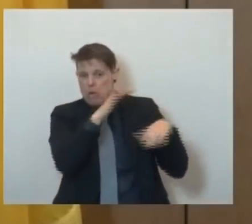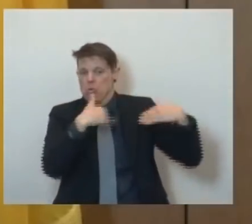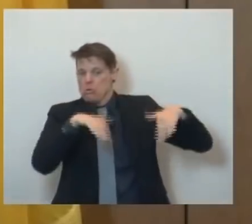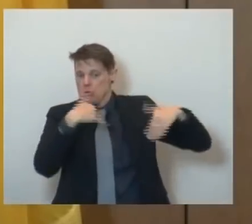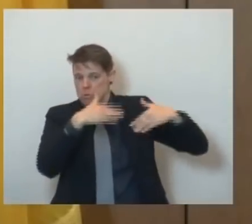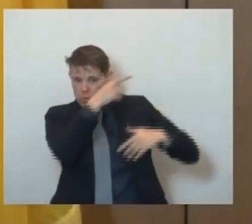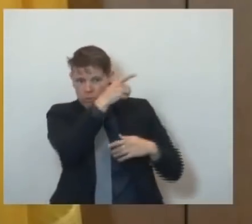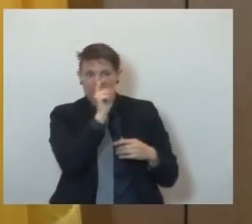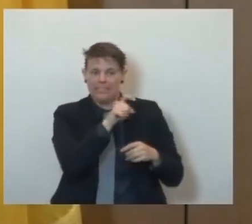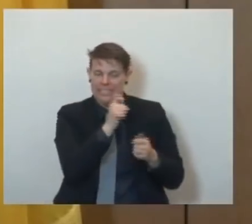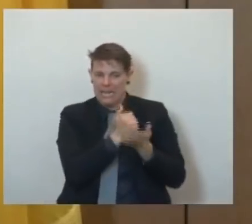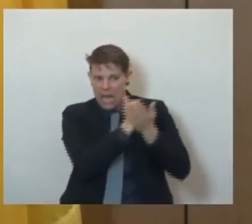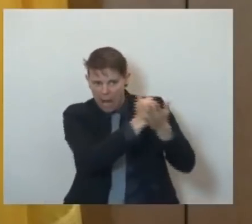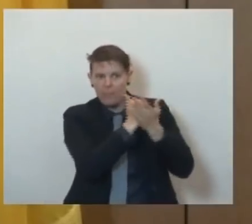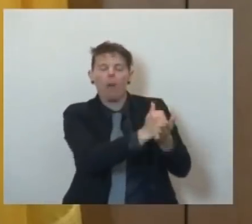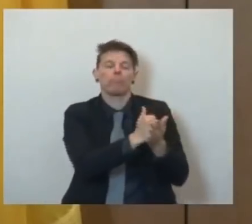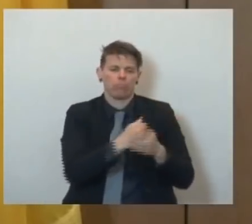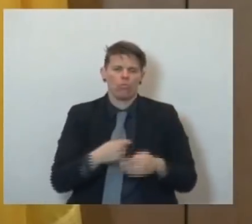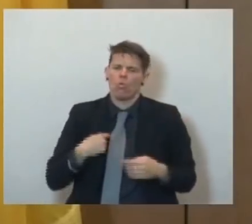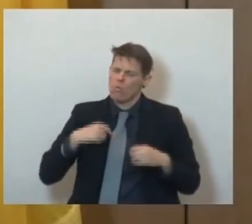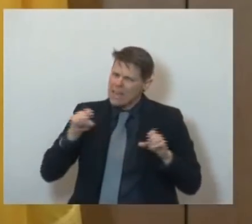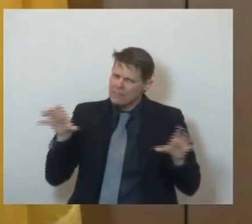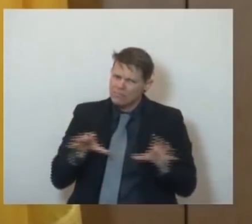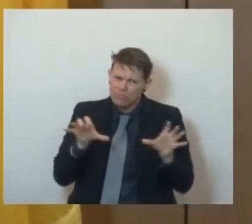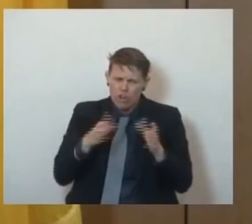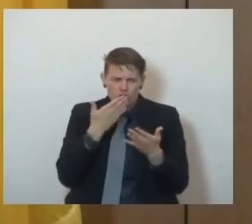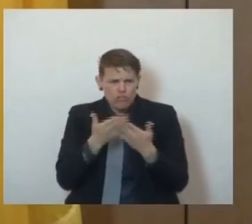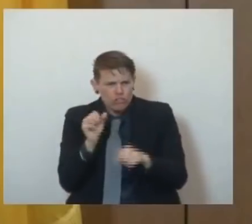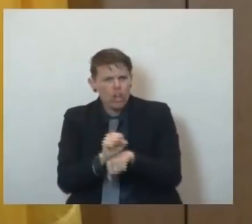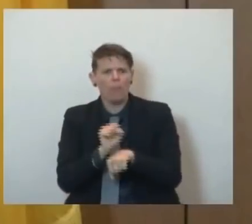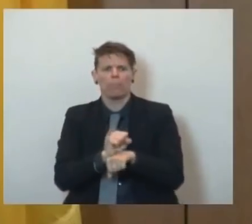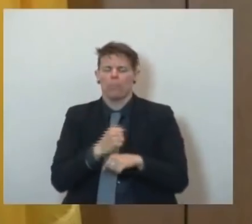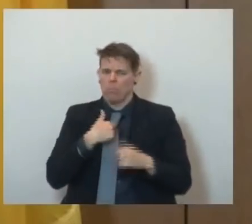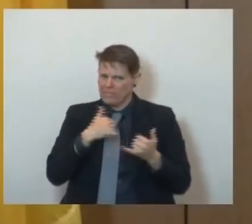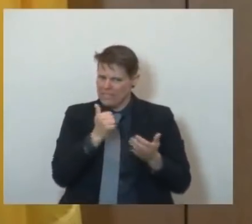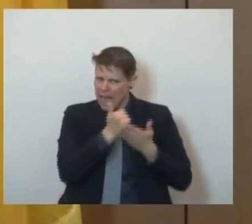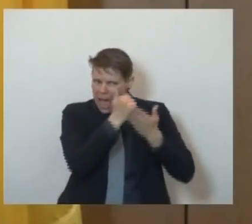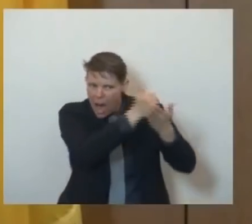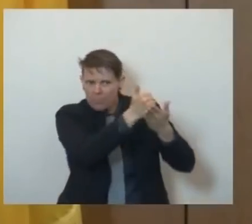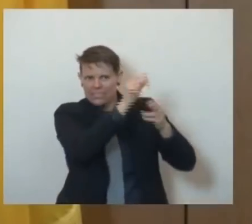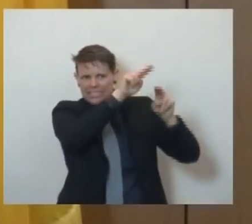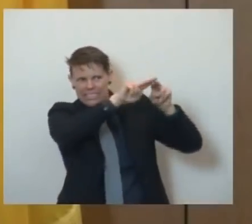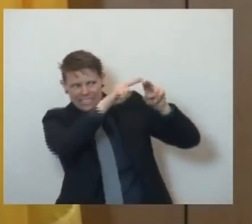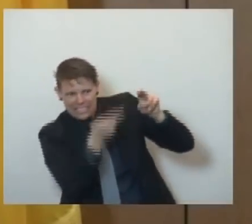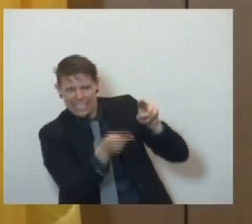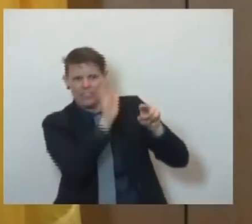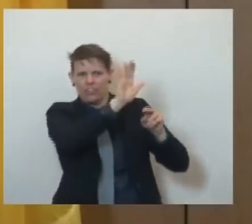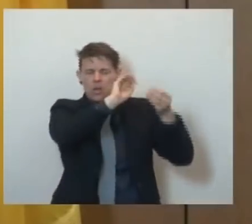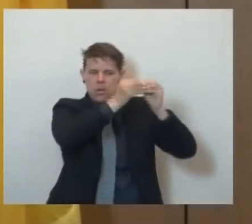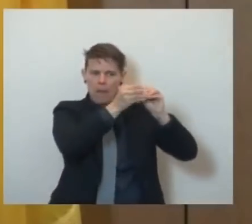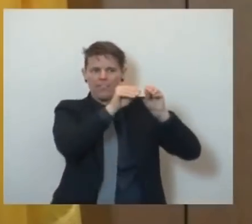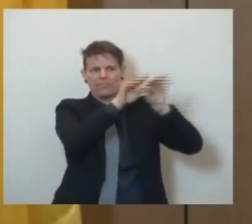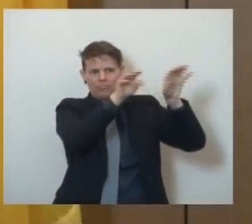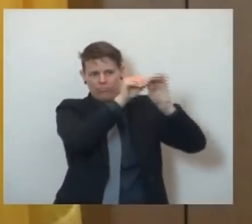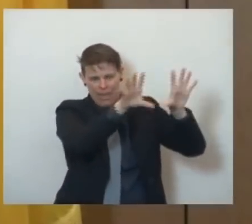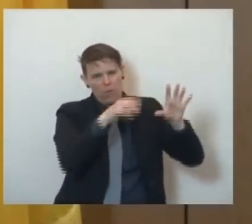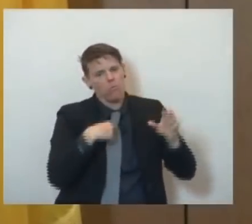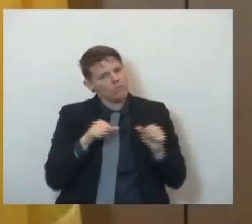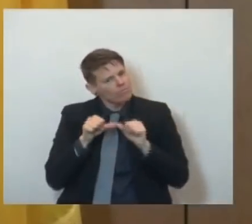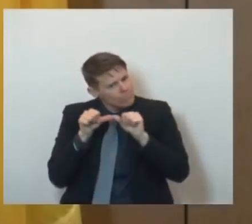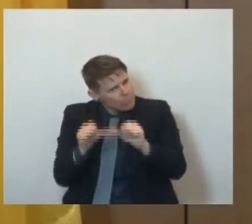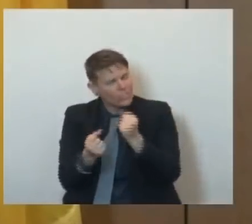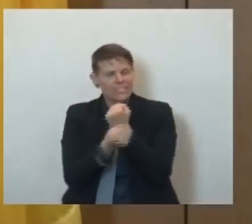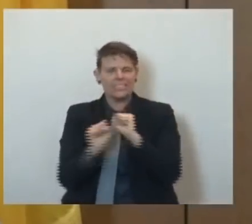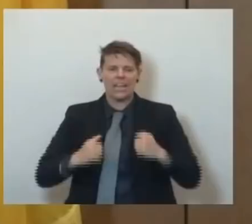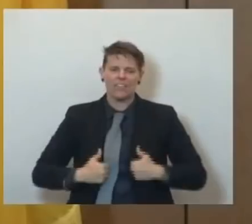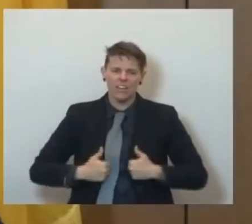do incredible work there still to mitigate transmission and to save lives. I know this was a longer press